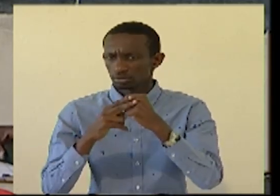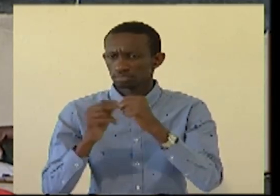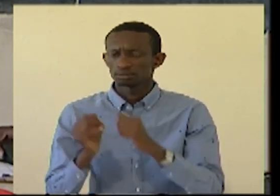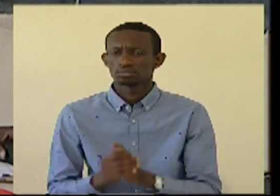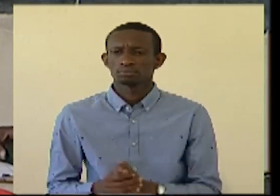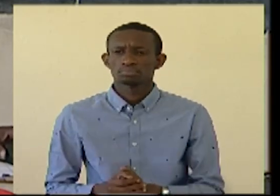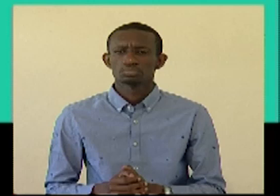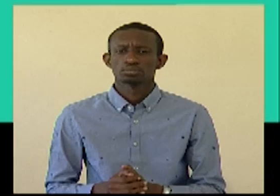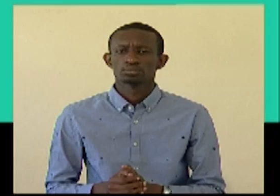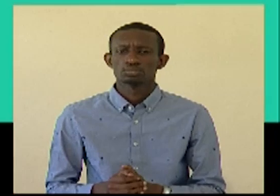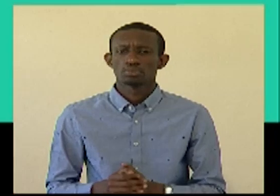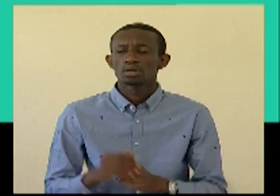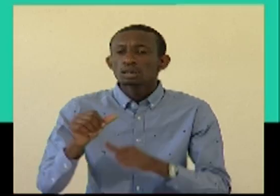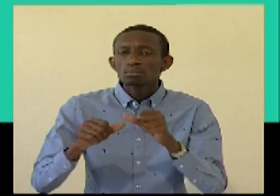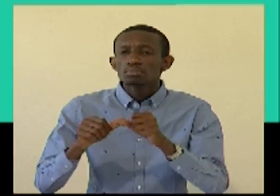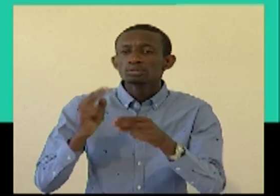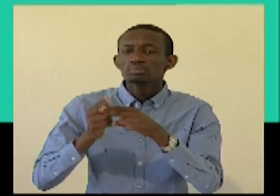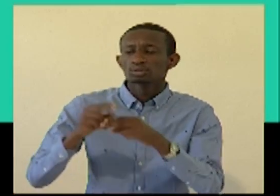concept and gas laws.